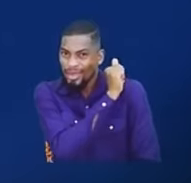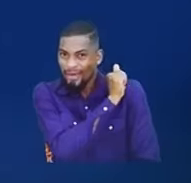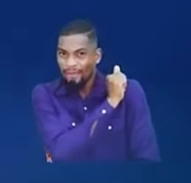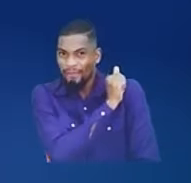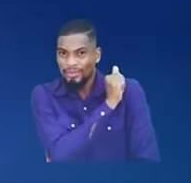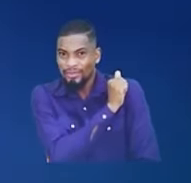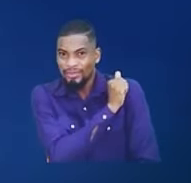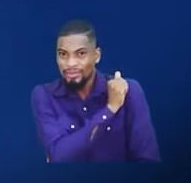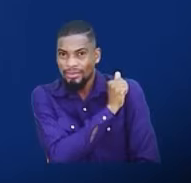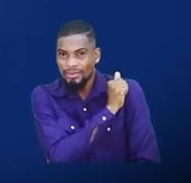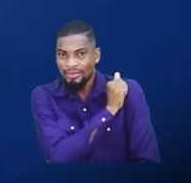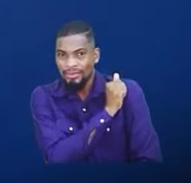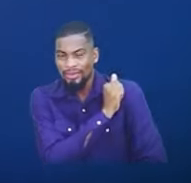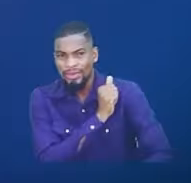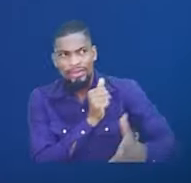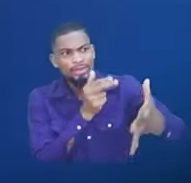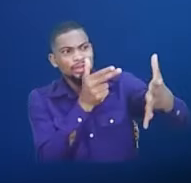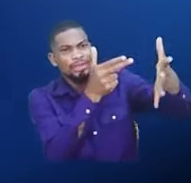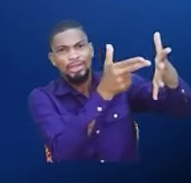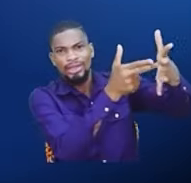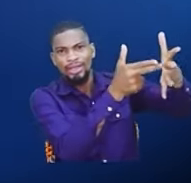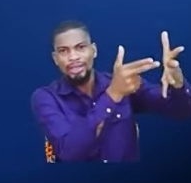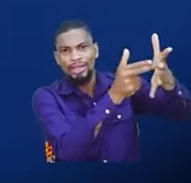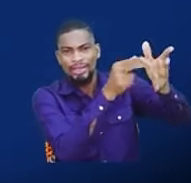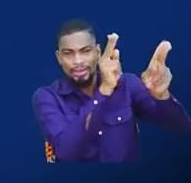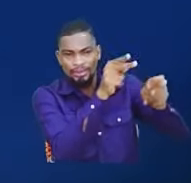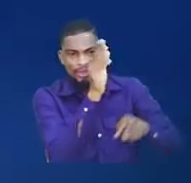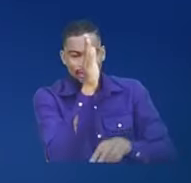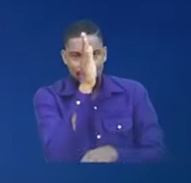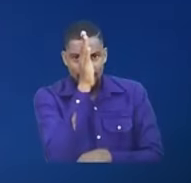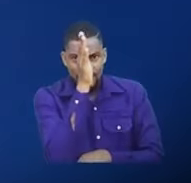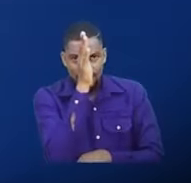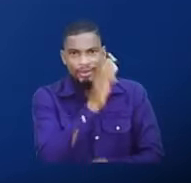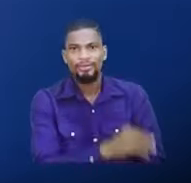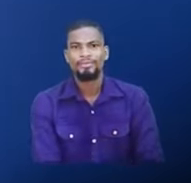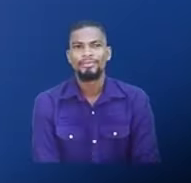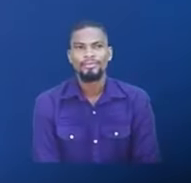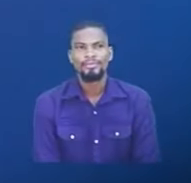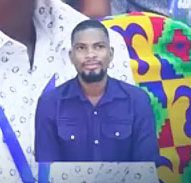Absalom did was because of the rape. All because